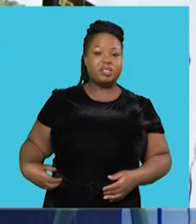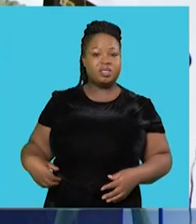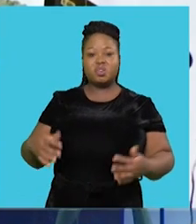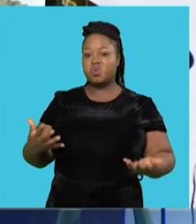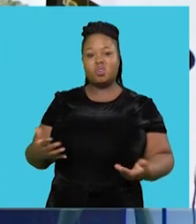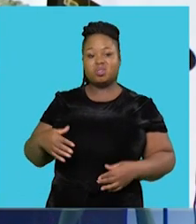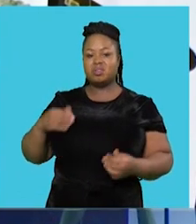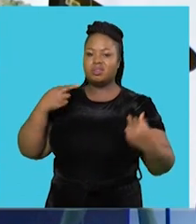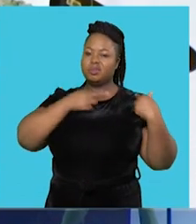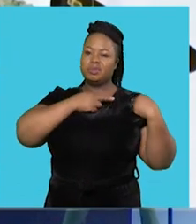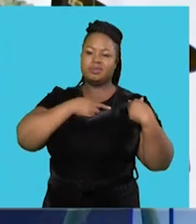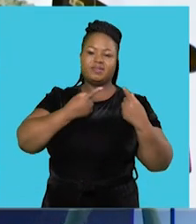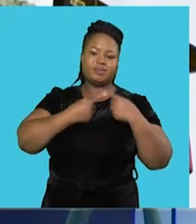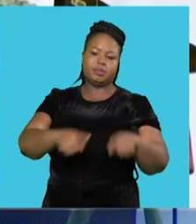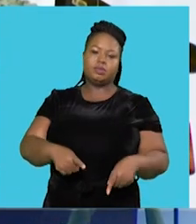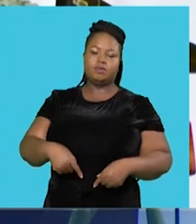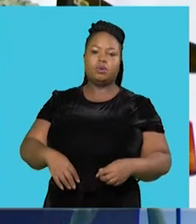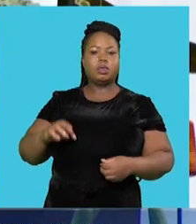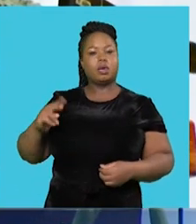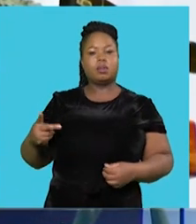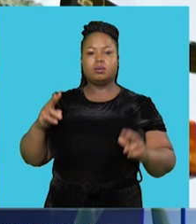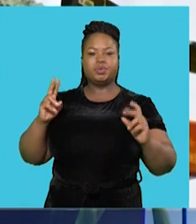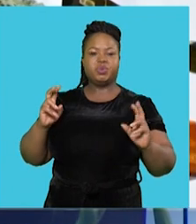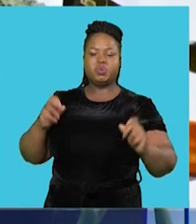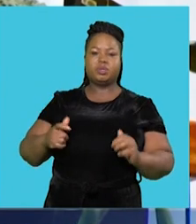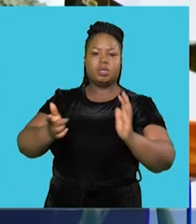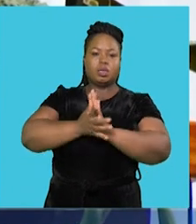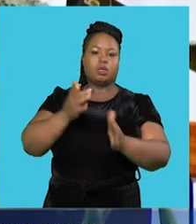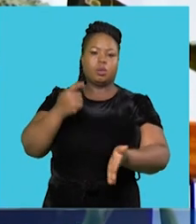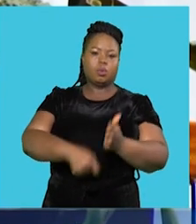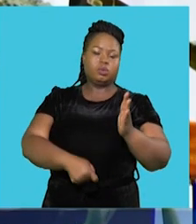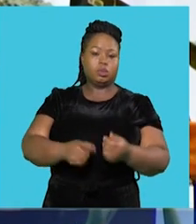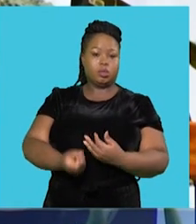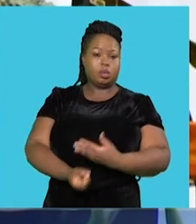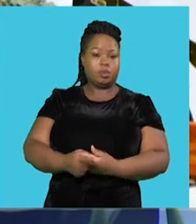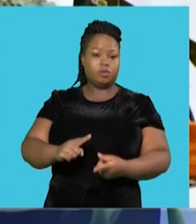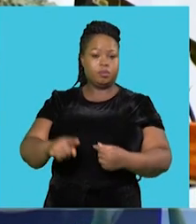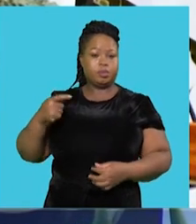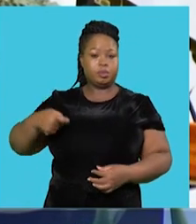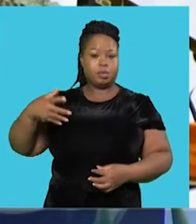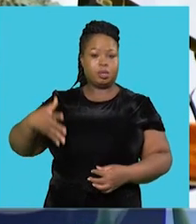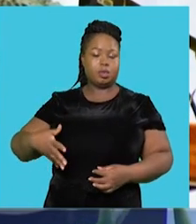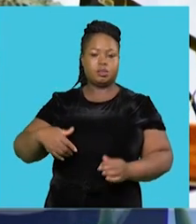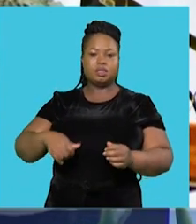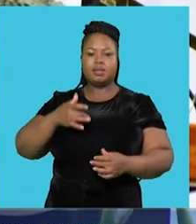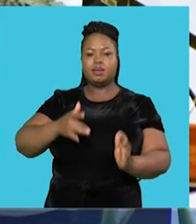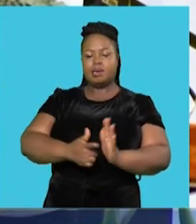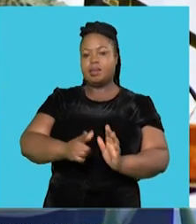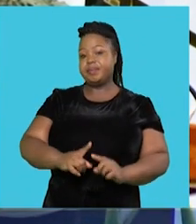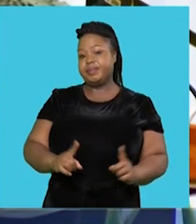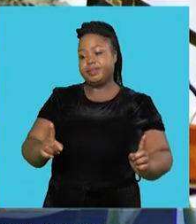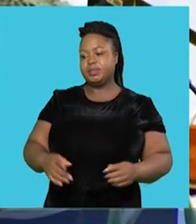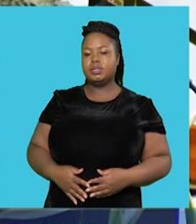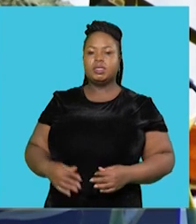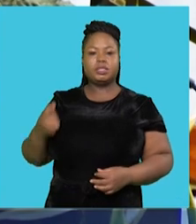presidency is responsible for any matter relating to the legal costs arising from the speaker's legal defenses. However,